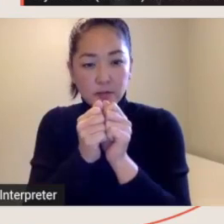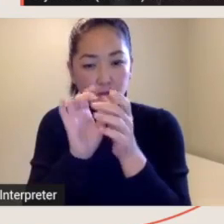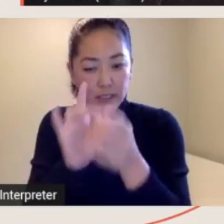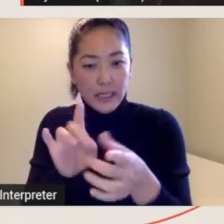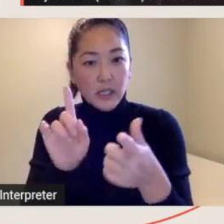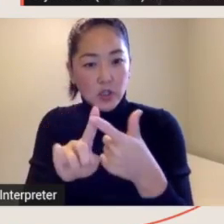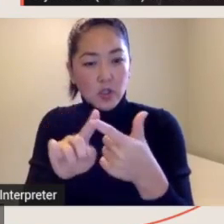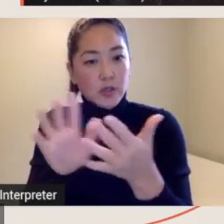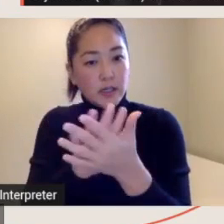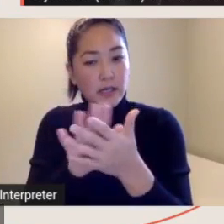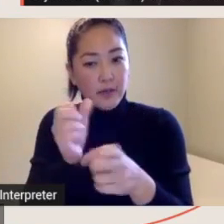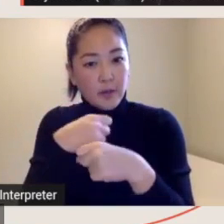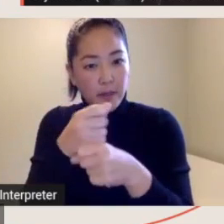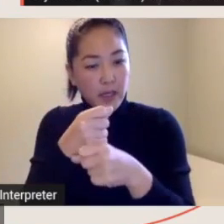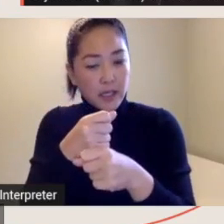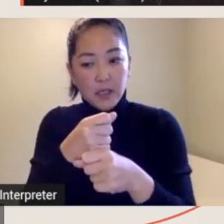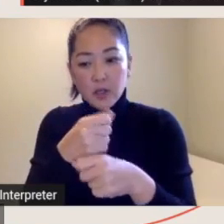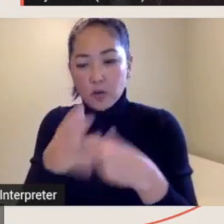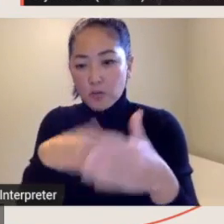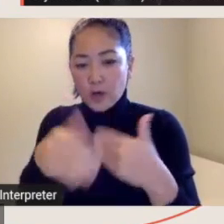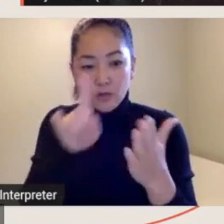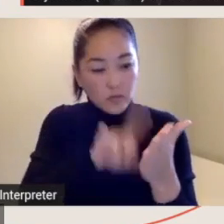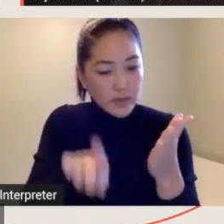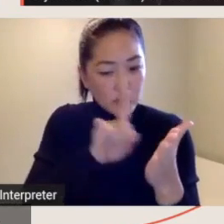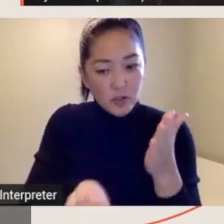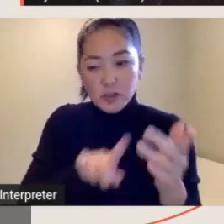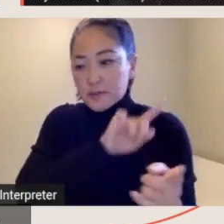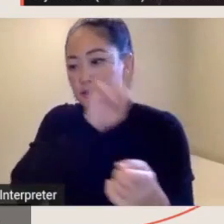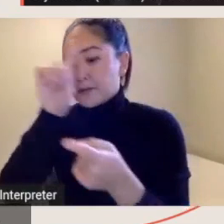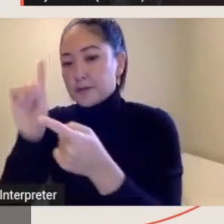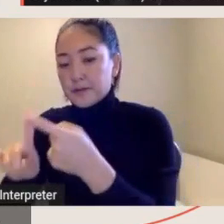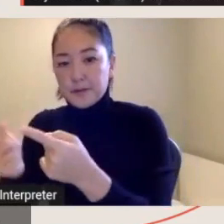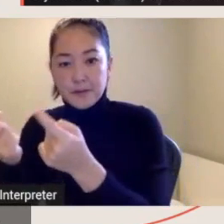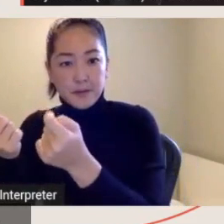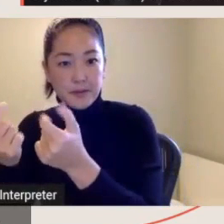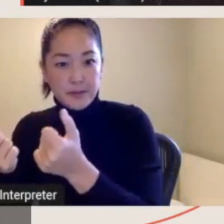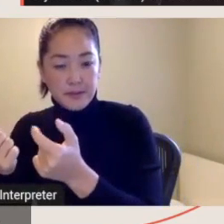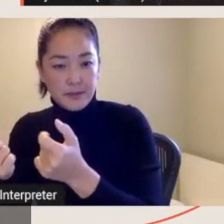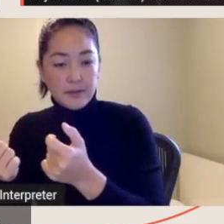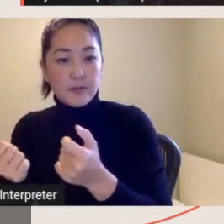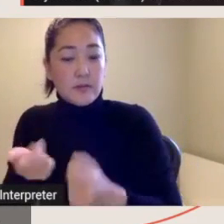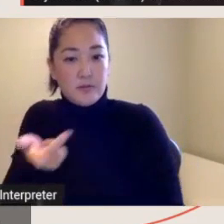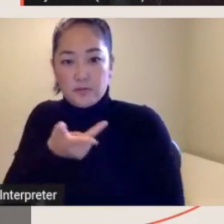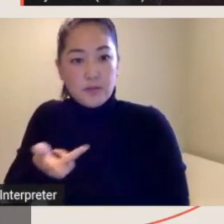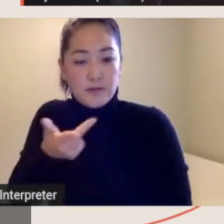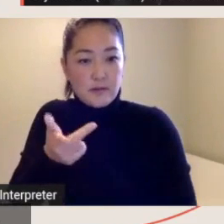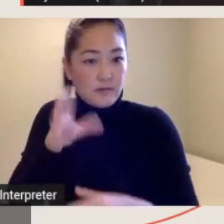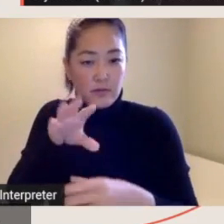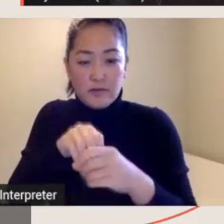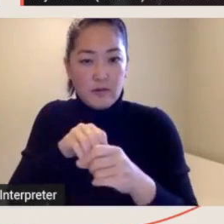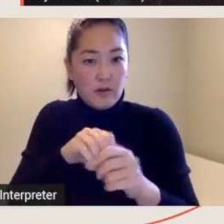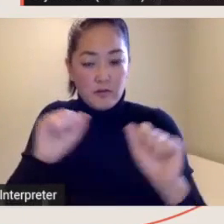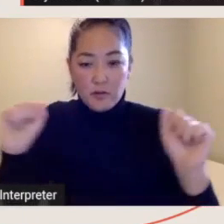filmmaking process. So from the research to the post-production, the three of us were involved in all